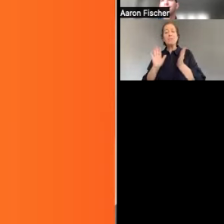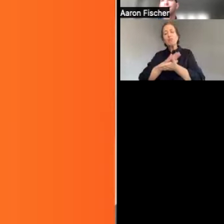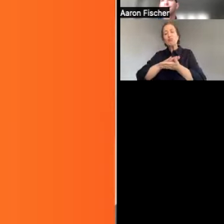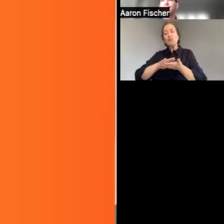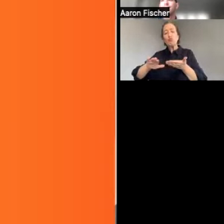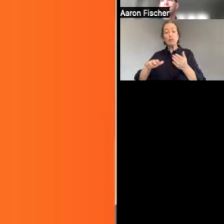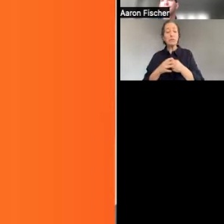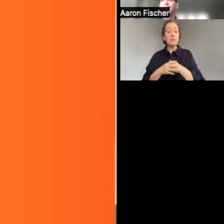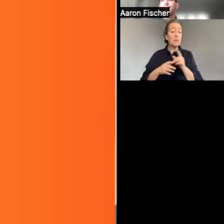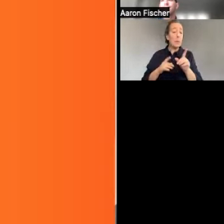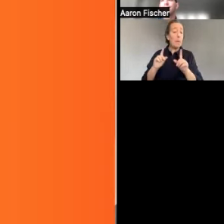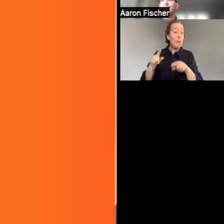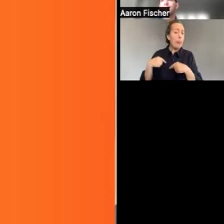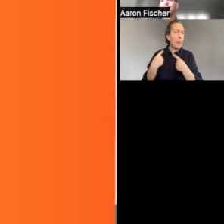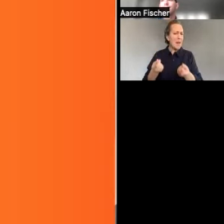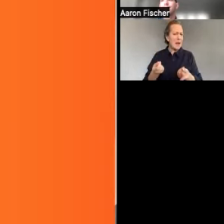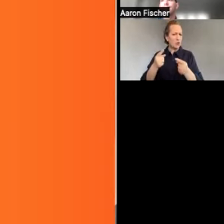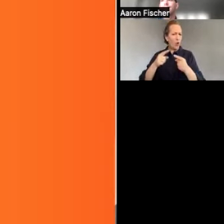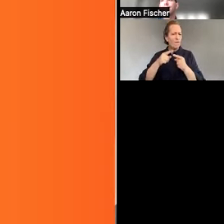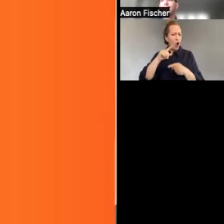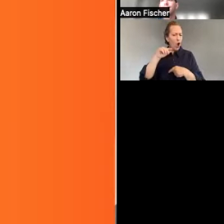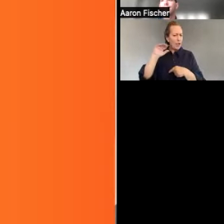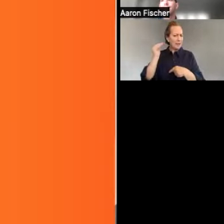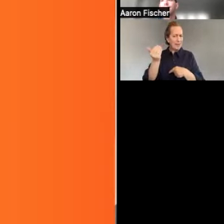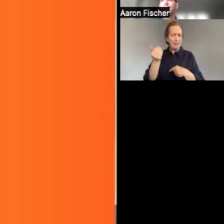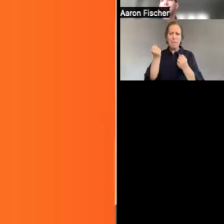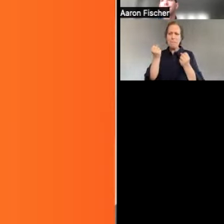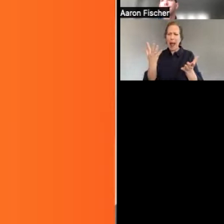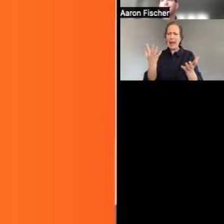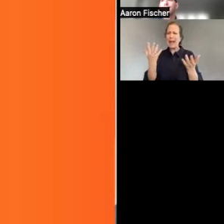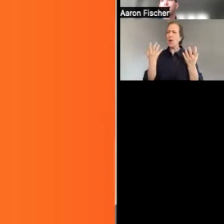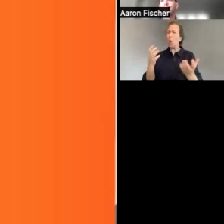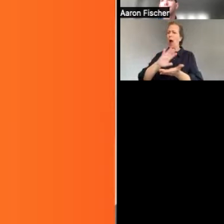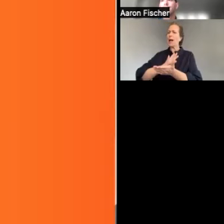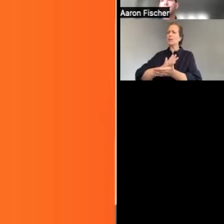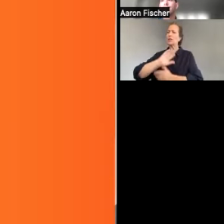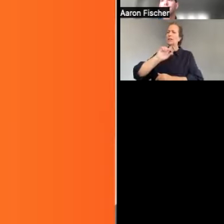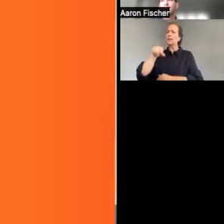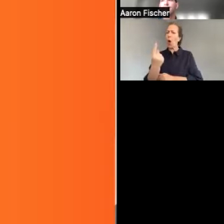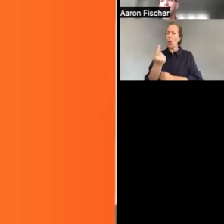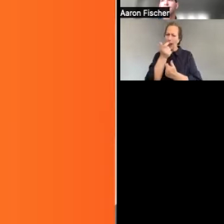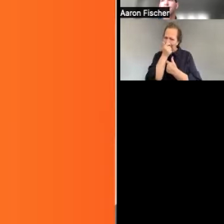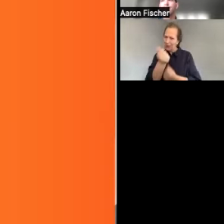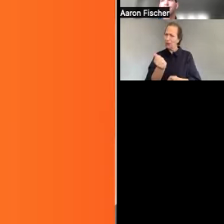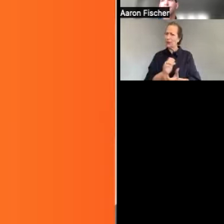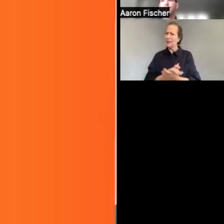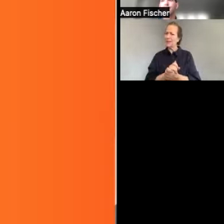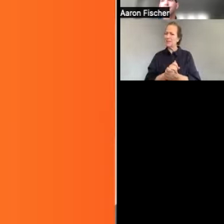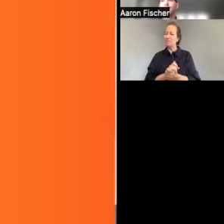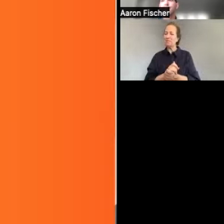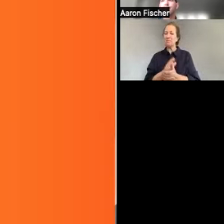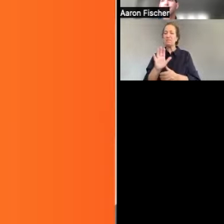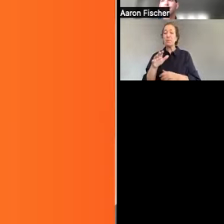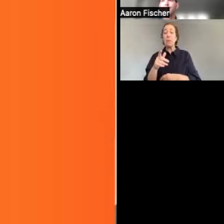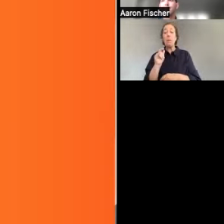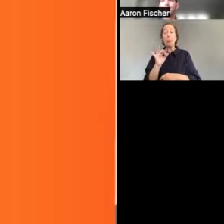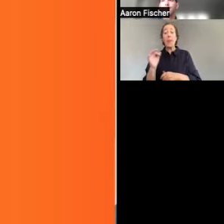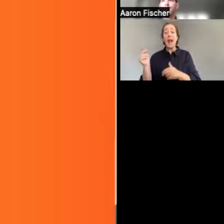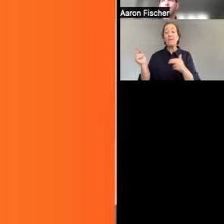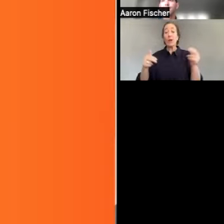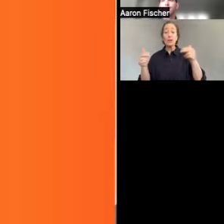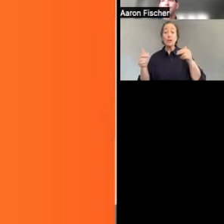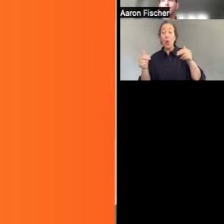far, interestingly, most people are just cheese, please. Very interesting to see that. So if you're just joining, please go ahead and take our icebreaker